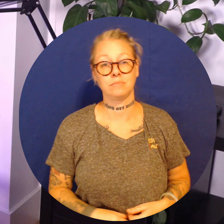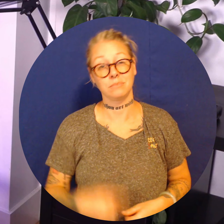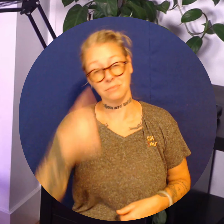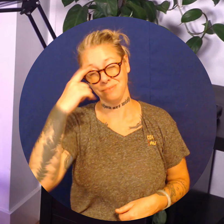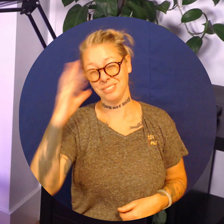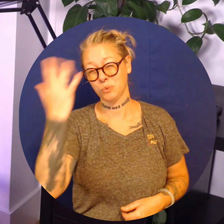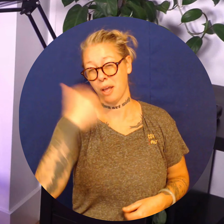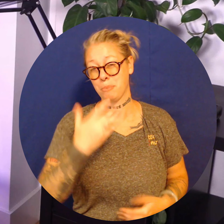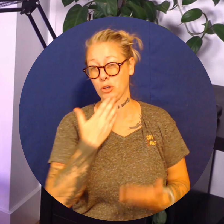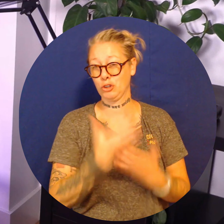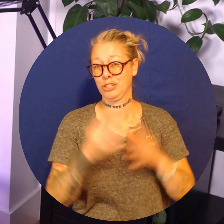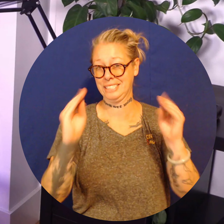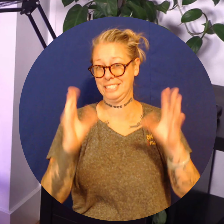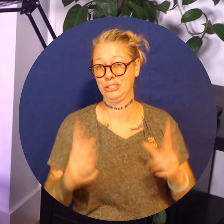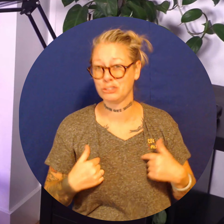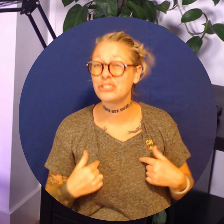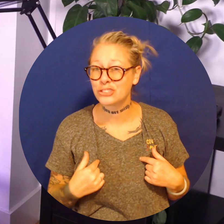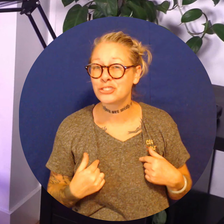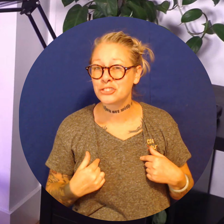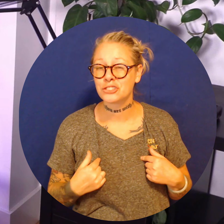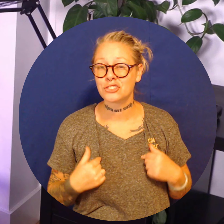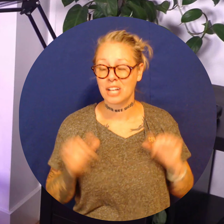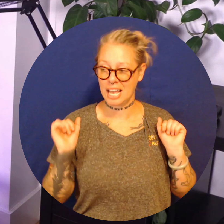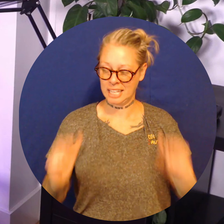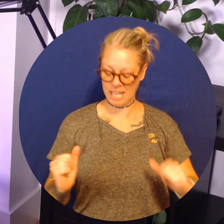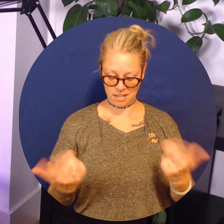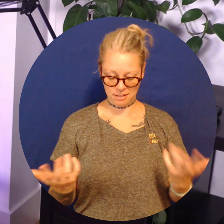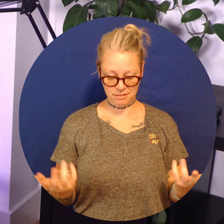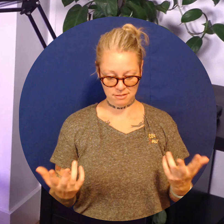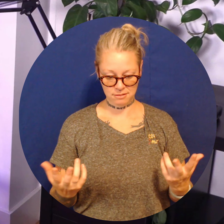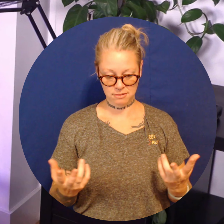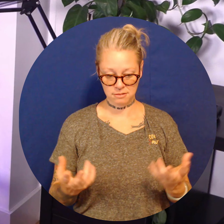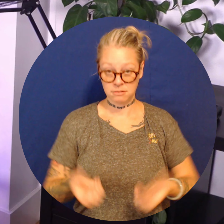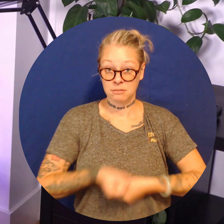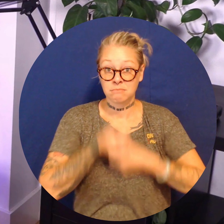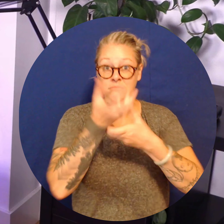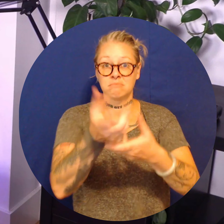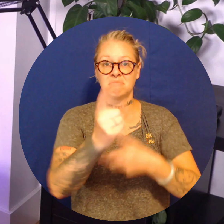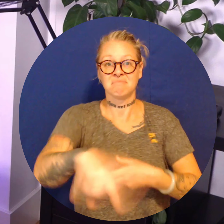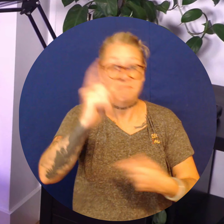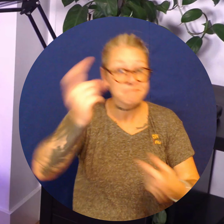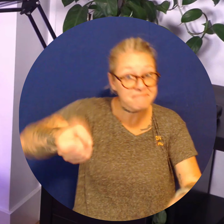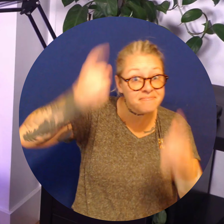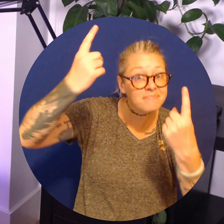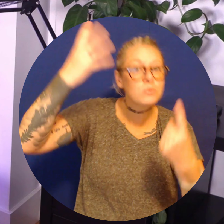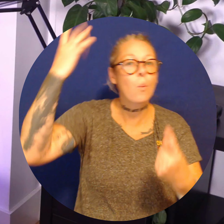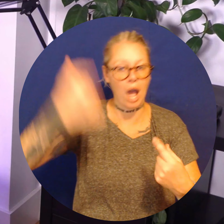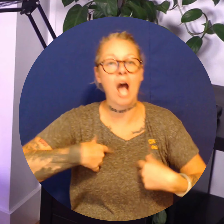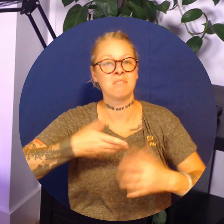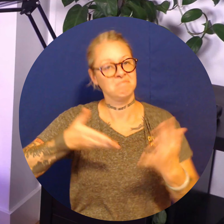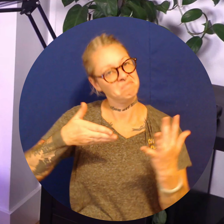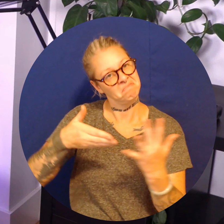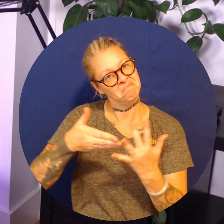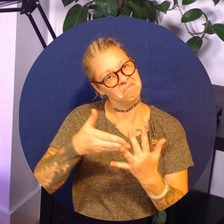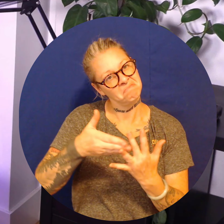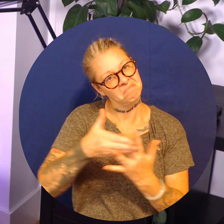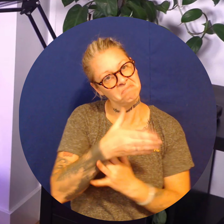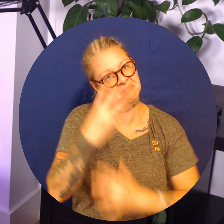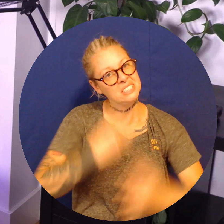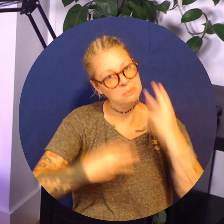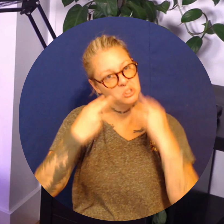makes me a good quote-unquote teacher makes me um somebody who has things to say that i think people resonate with because i have